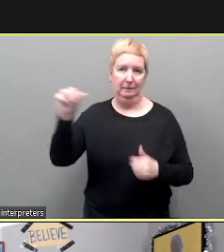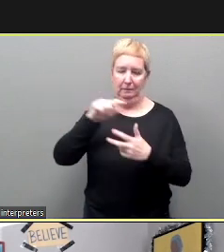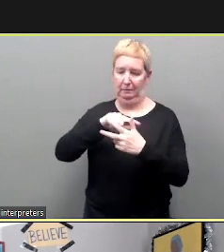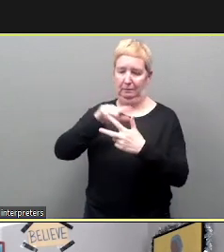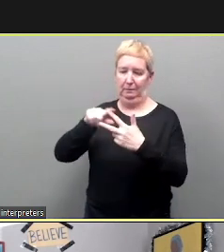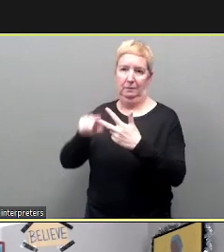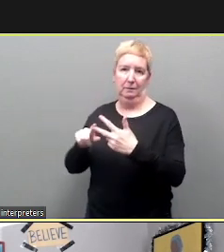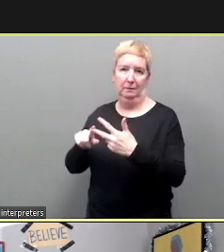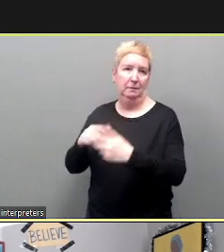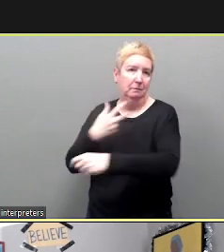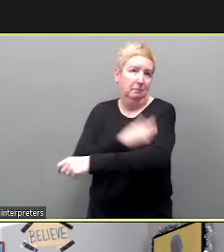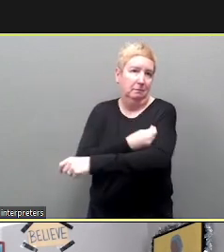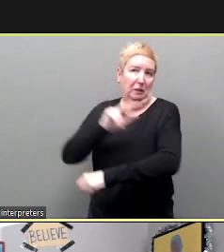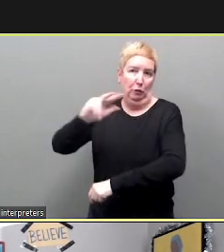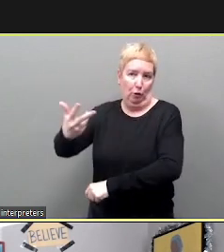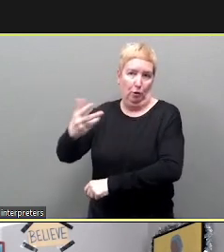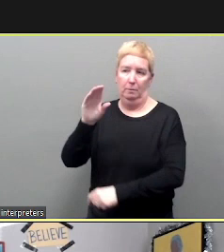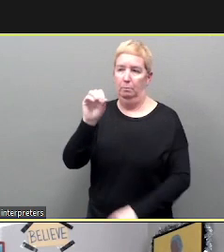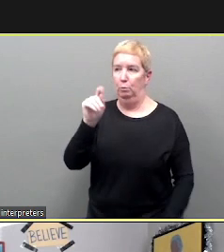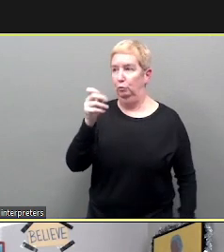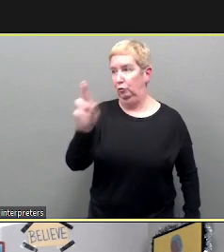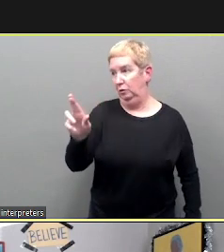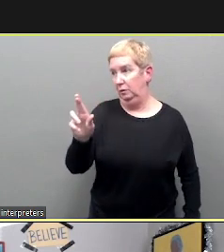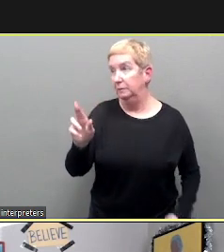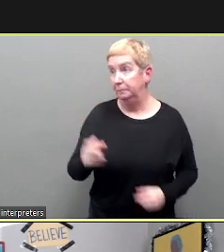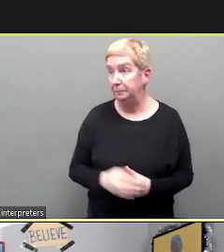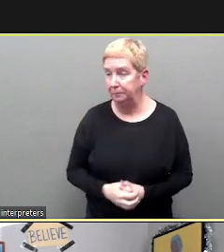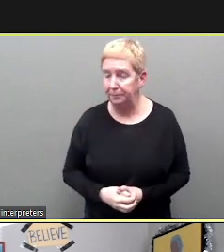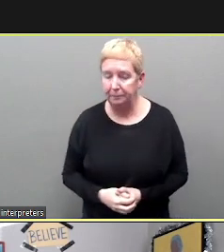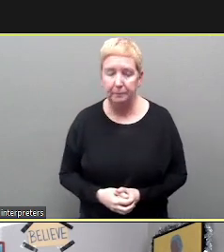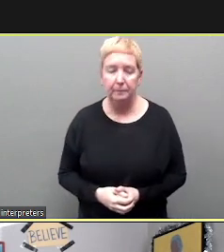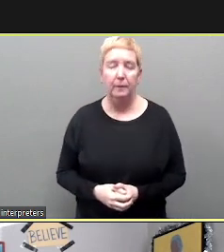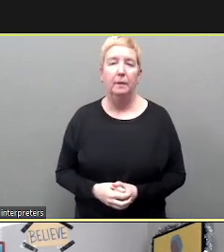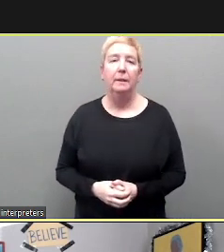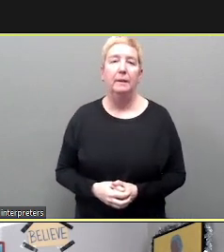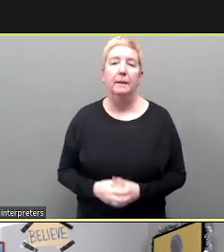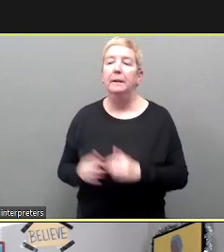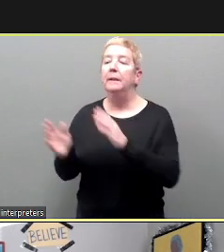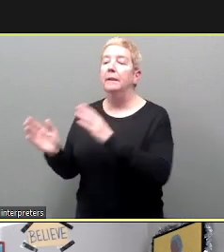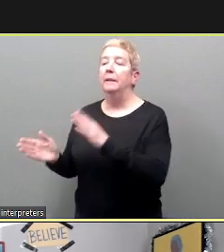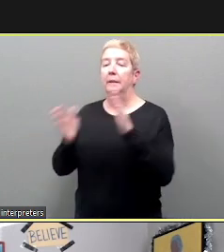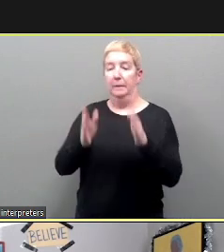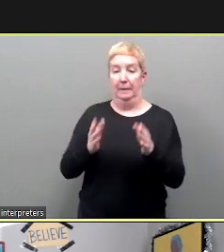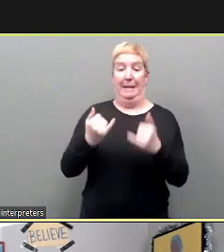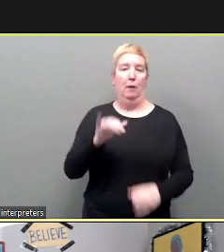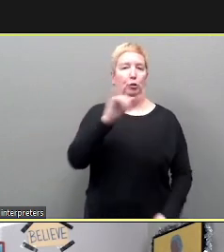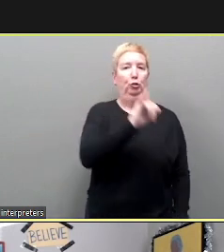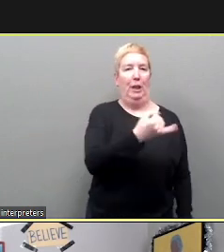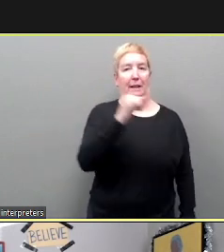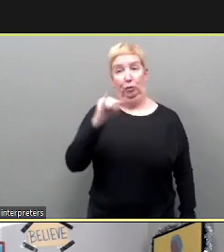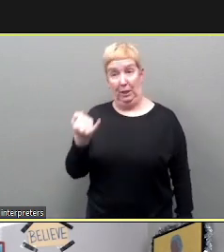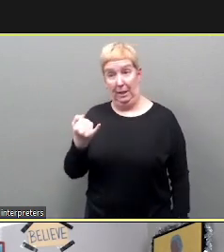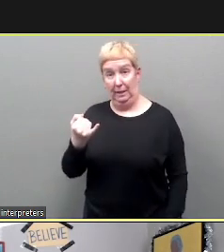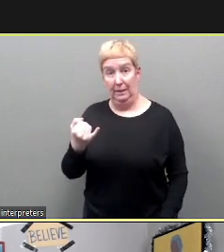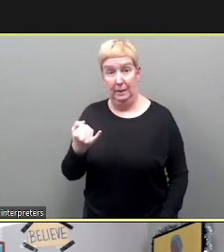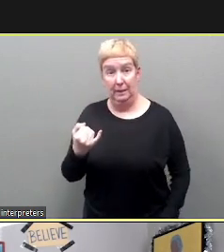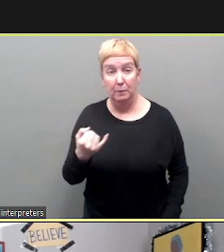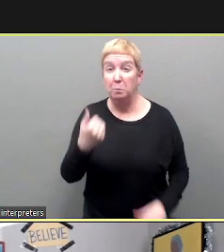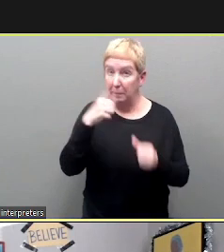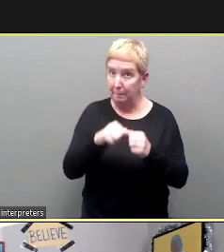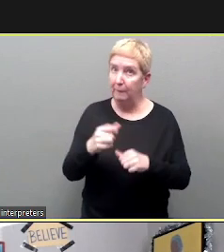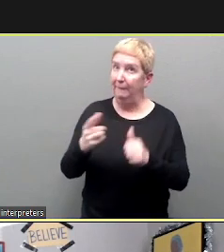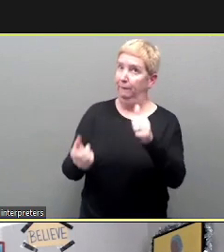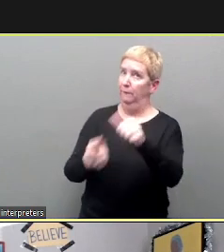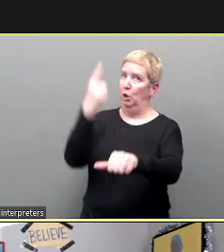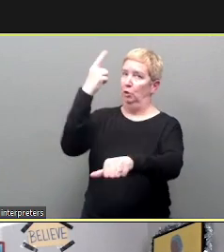booster doses after that primary series. The same for J&J. You can get your first dose